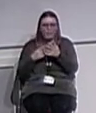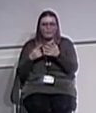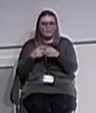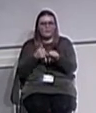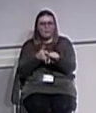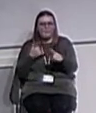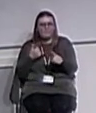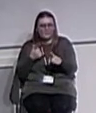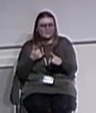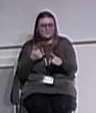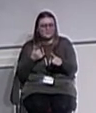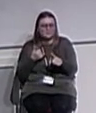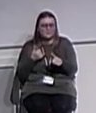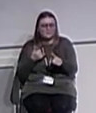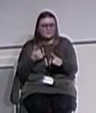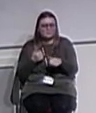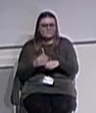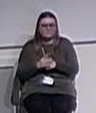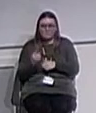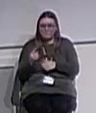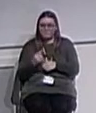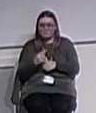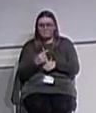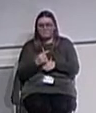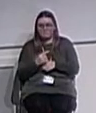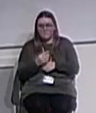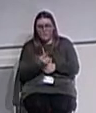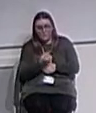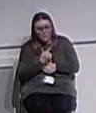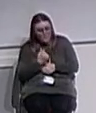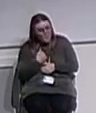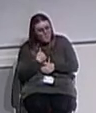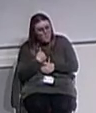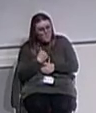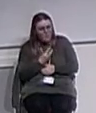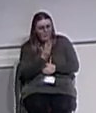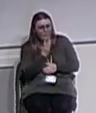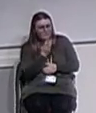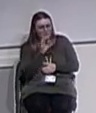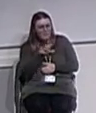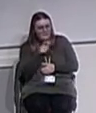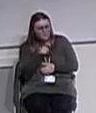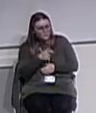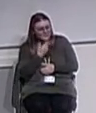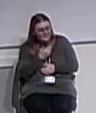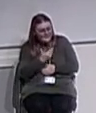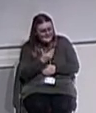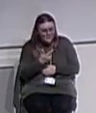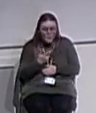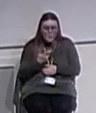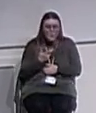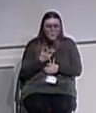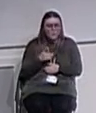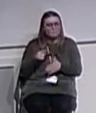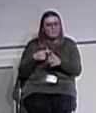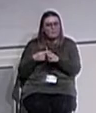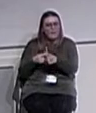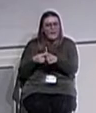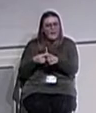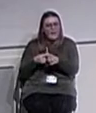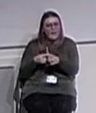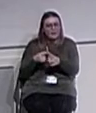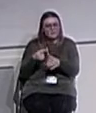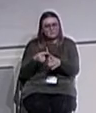over 100 companies. They come to us and say, oh, we'd like to take 3 placement students, please. We advertise them. You apply for them. You